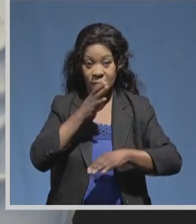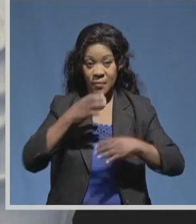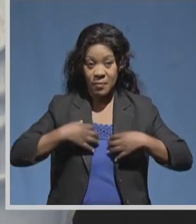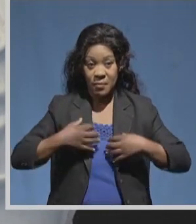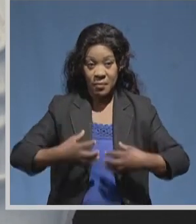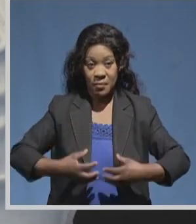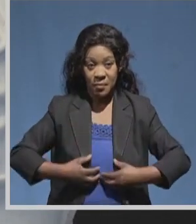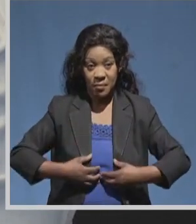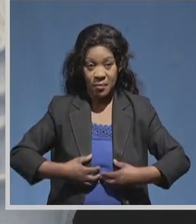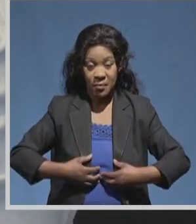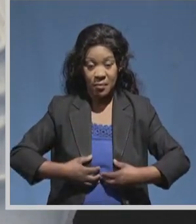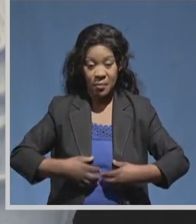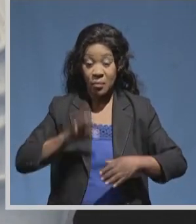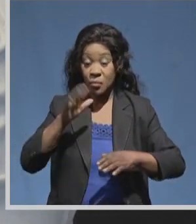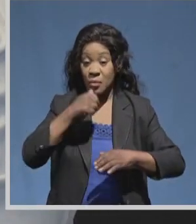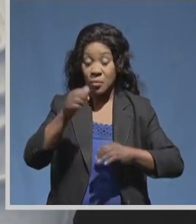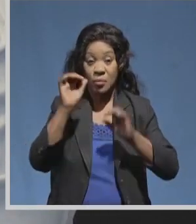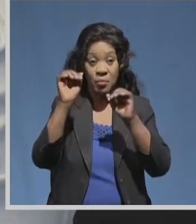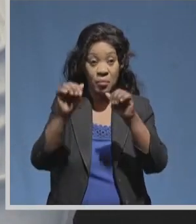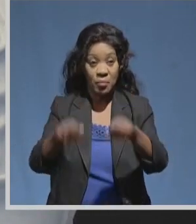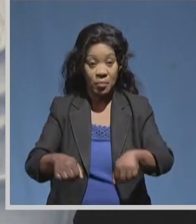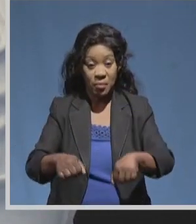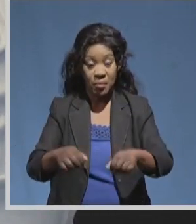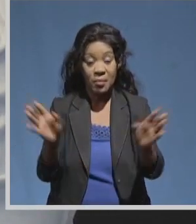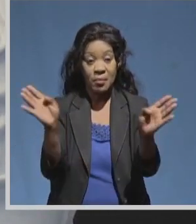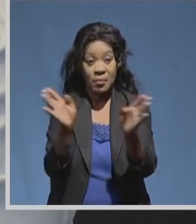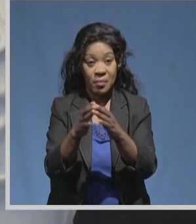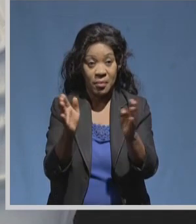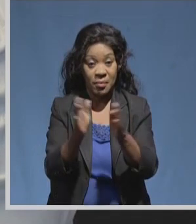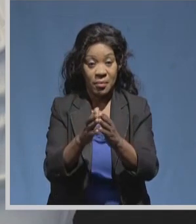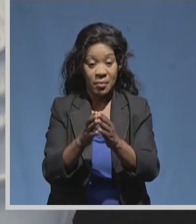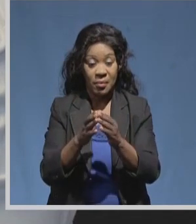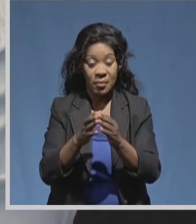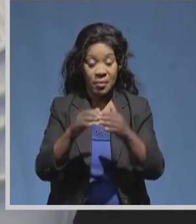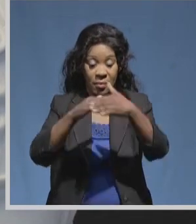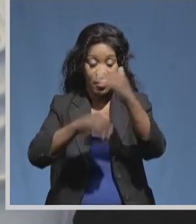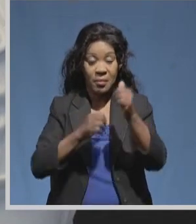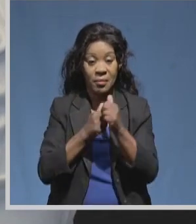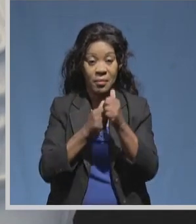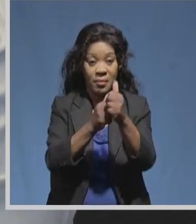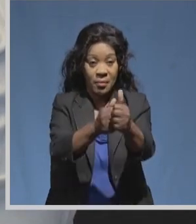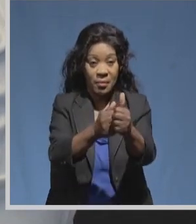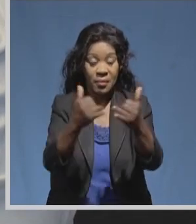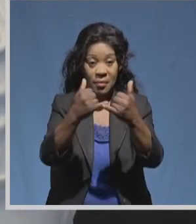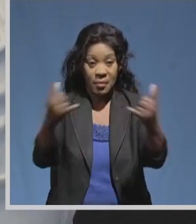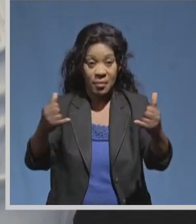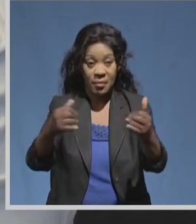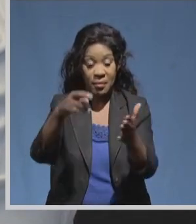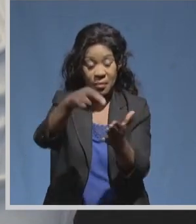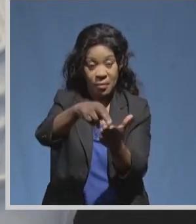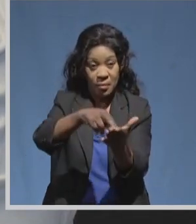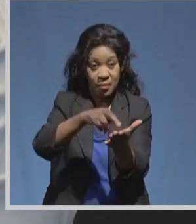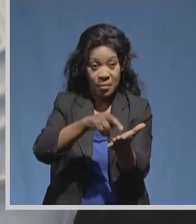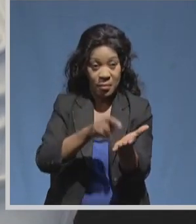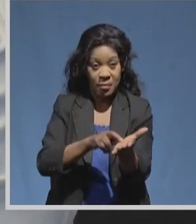that you are not able to congregate under the guidelines, regulations, and certification rules that